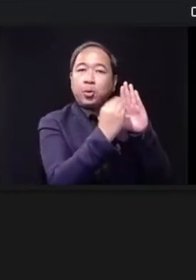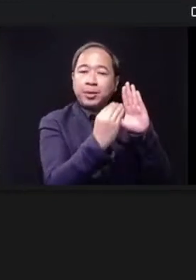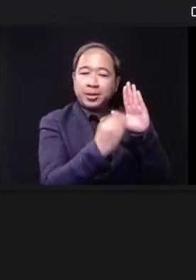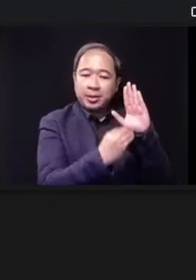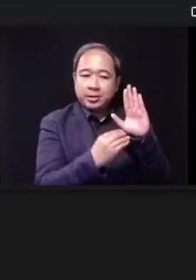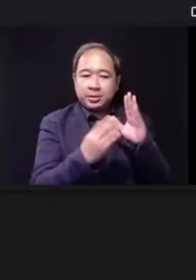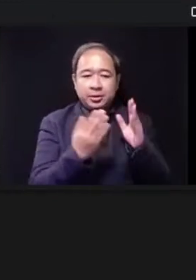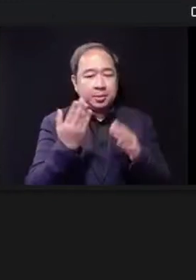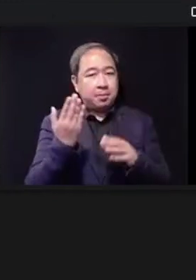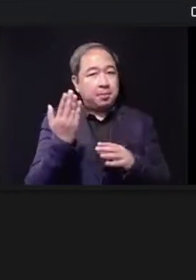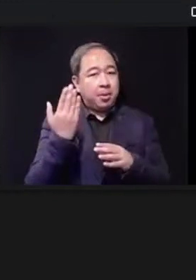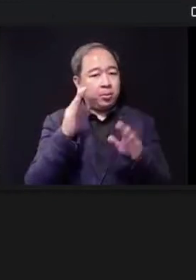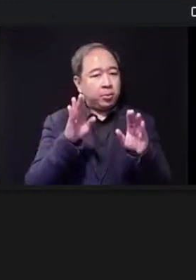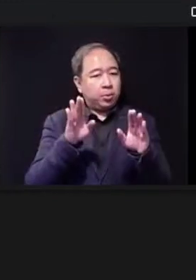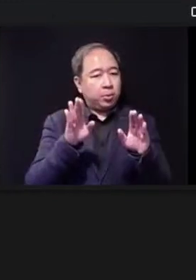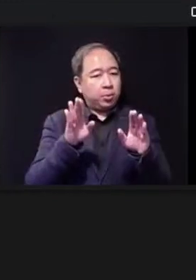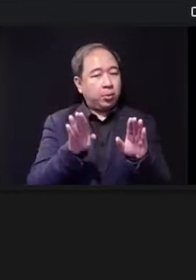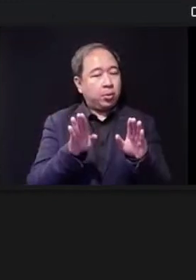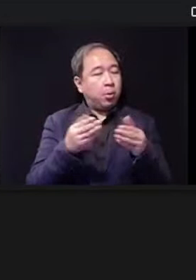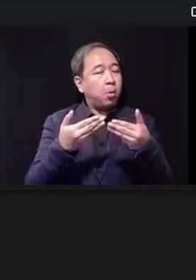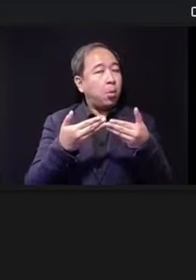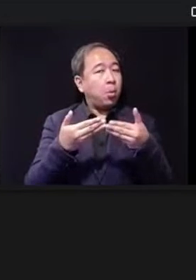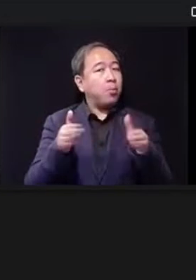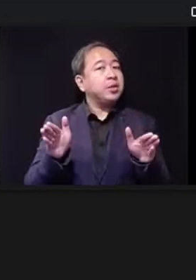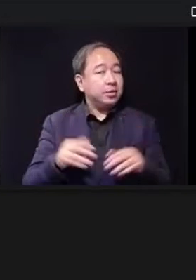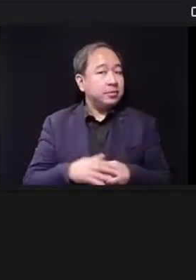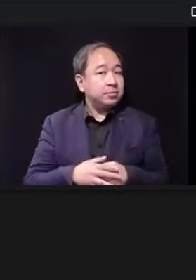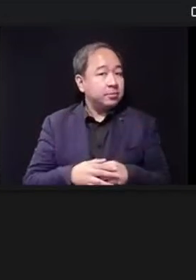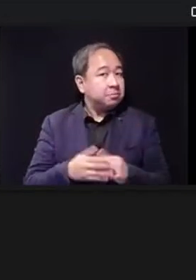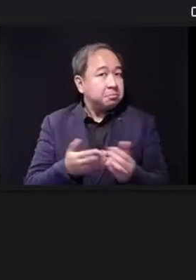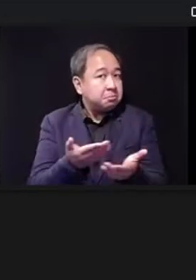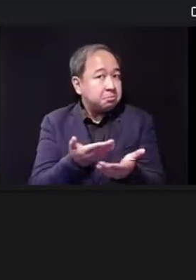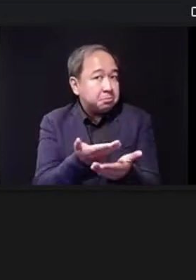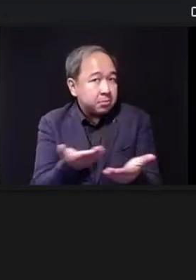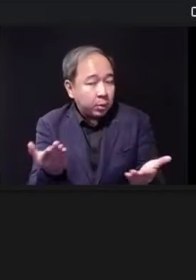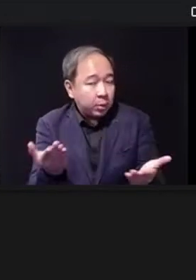If there are no comments on 2A,